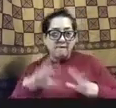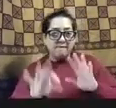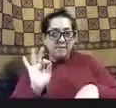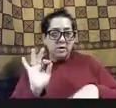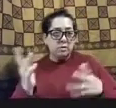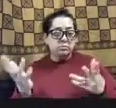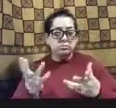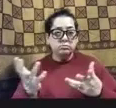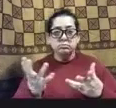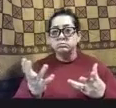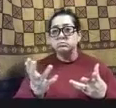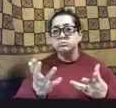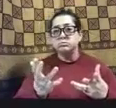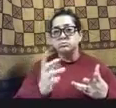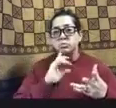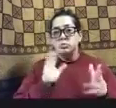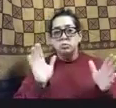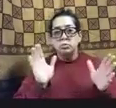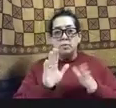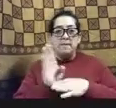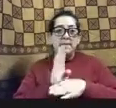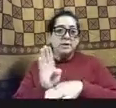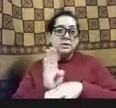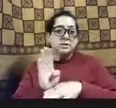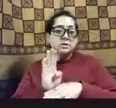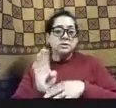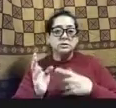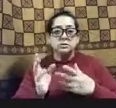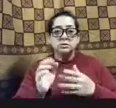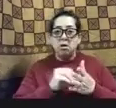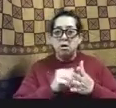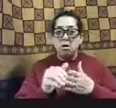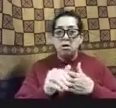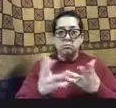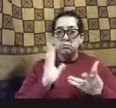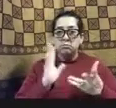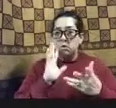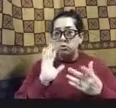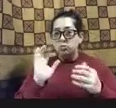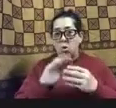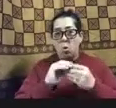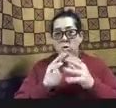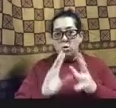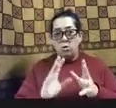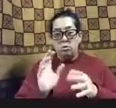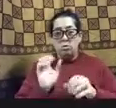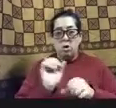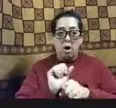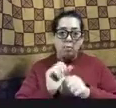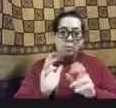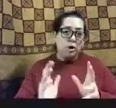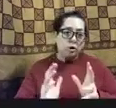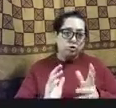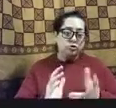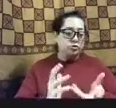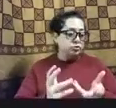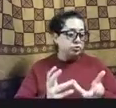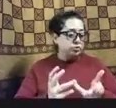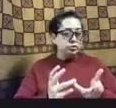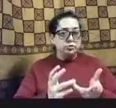know, real small businesses, oftentimes you can talk to like owner operators